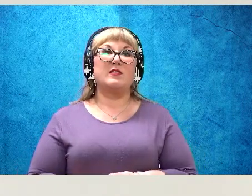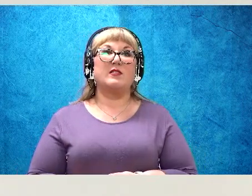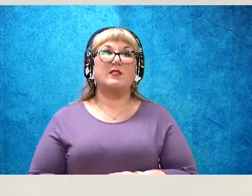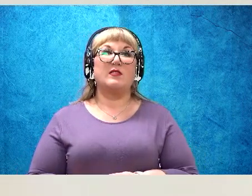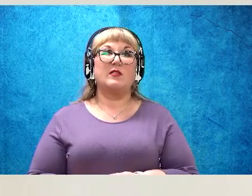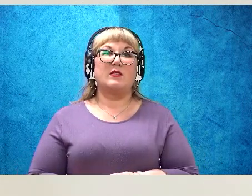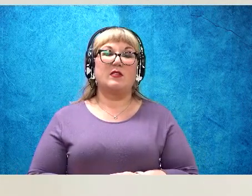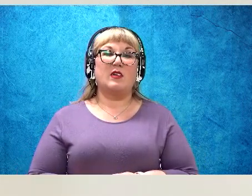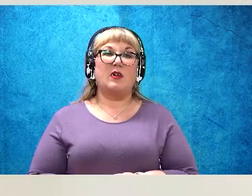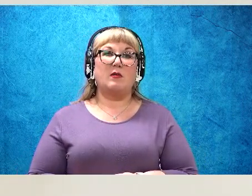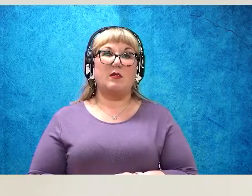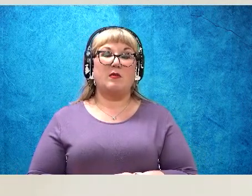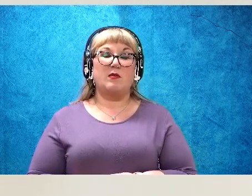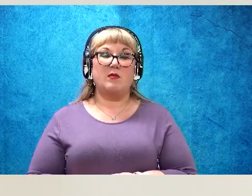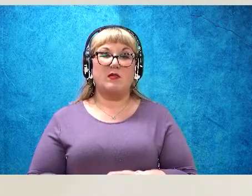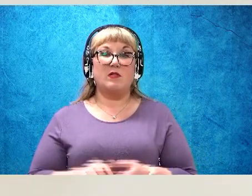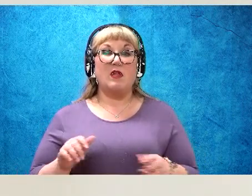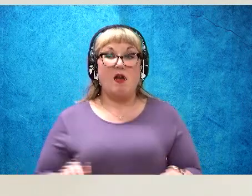I like to hop